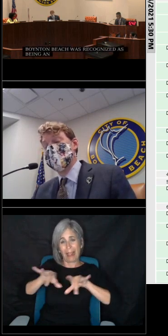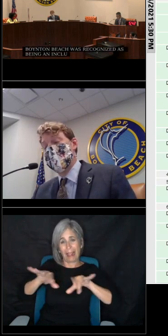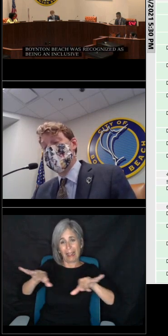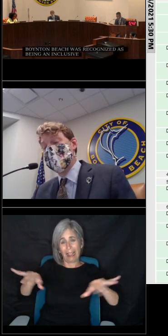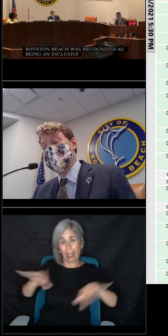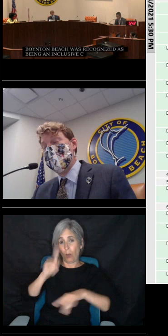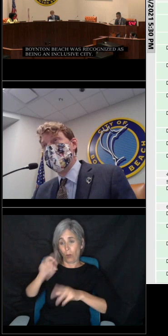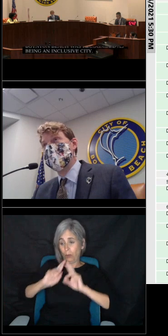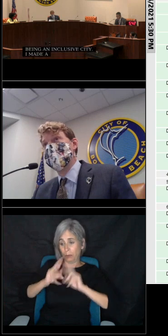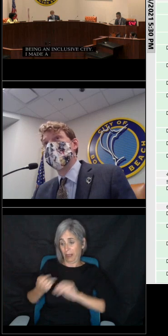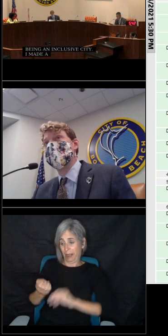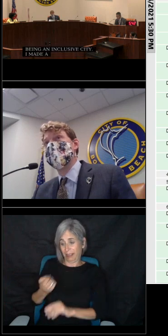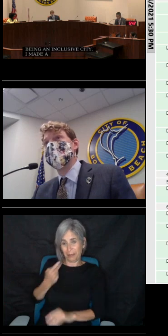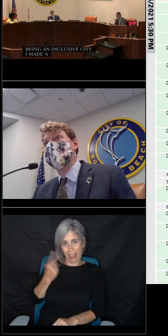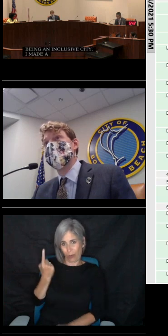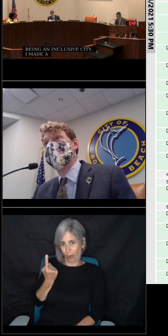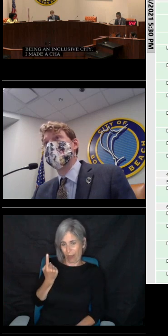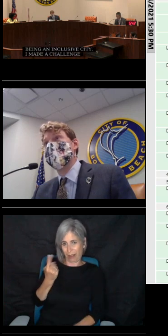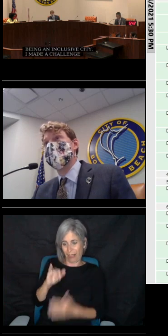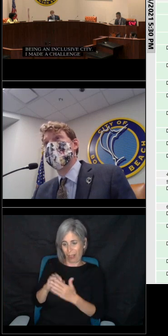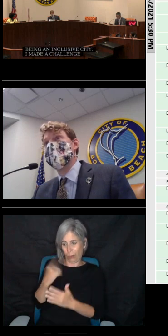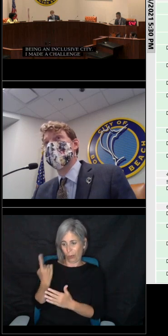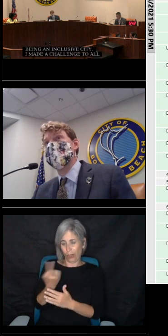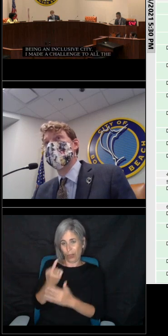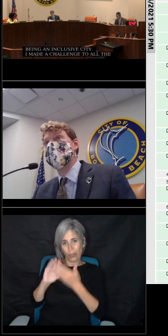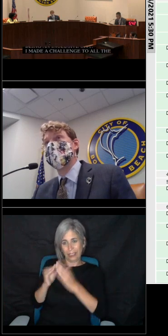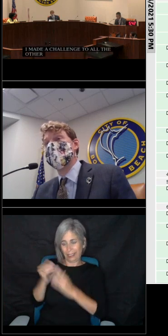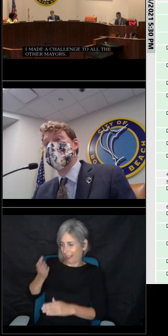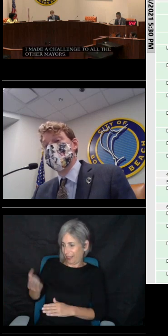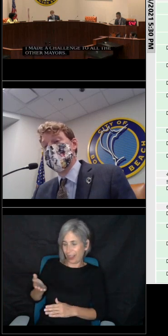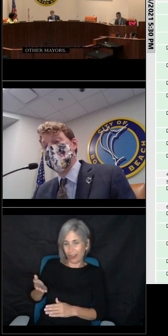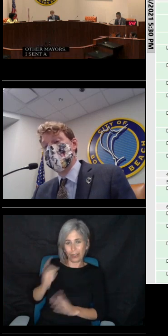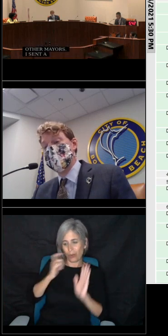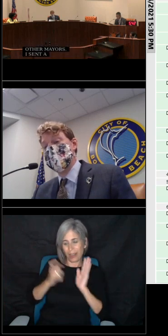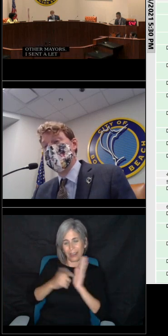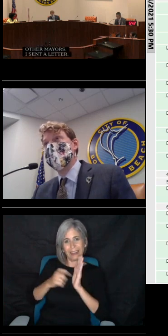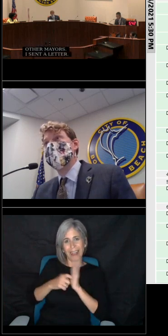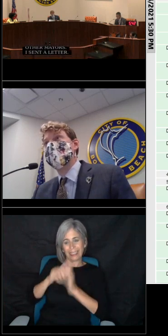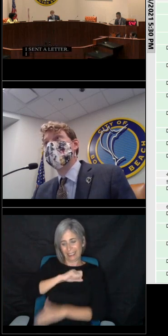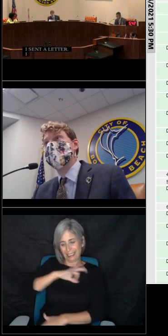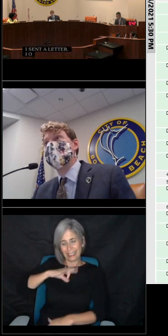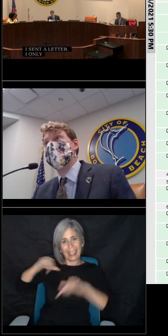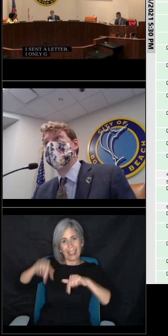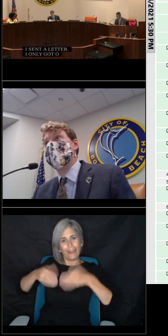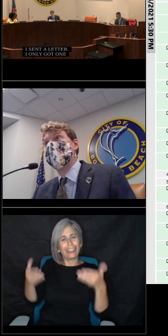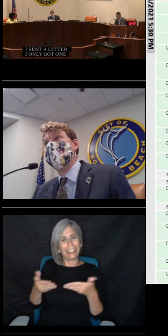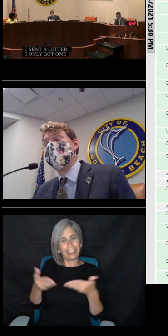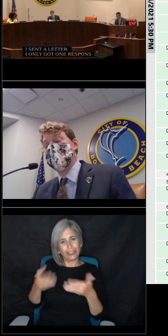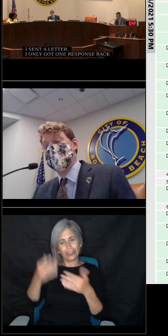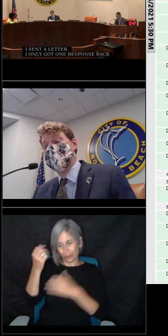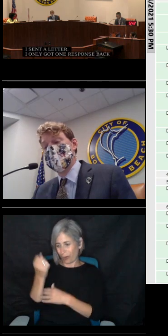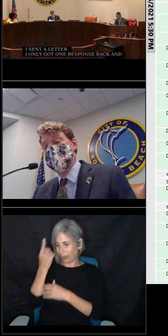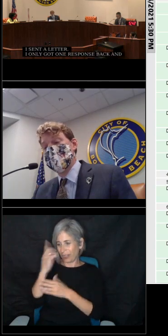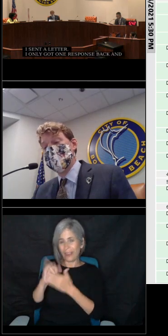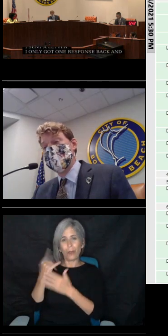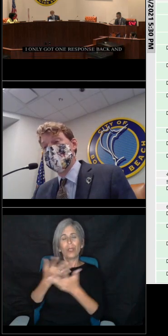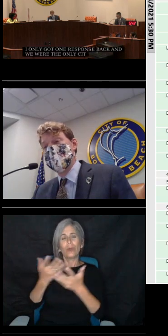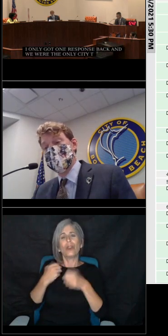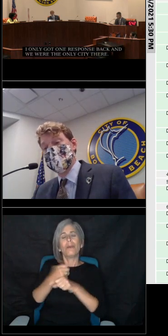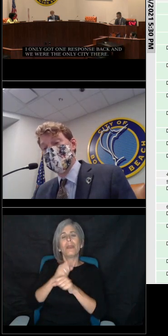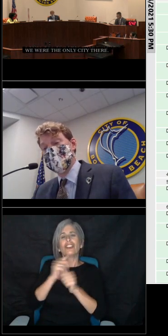one response back, and we were the only city there. So I want to give kudos to the staff here to understanding that we want to make